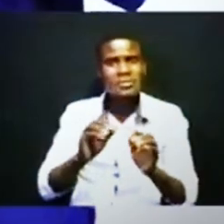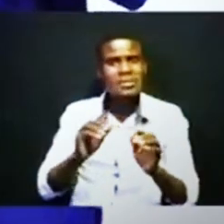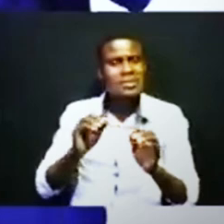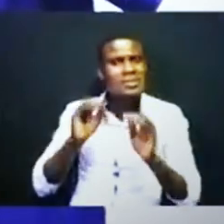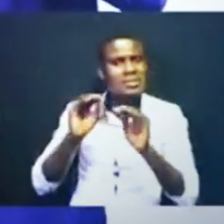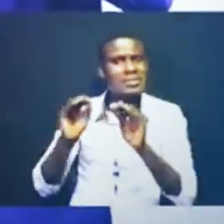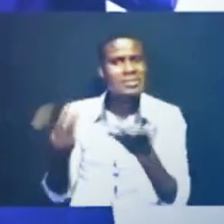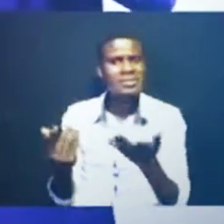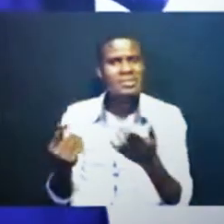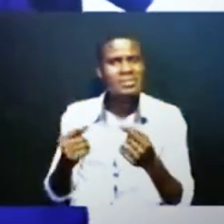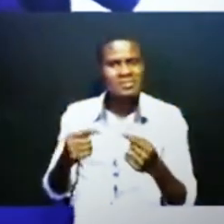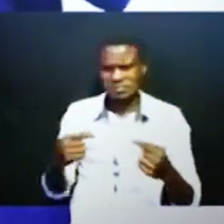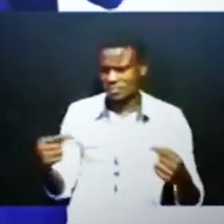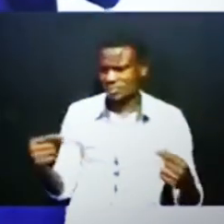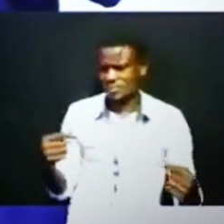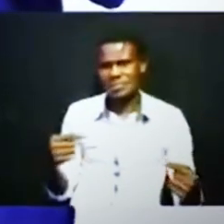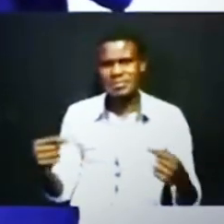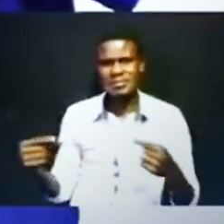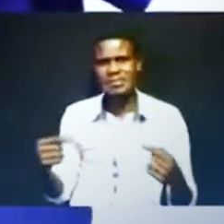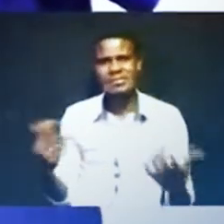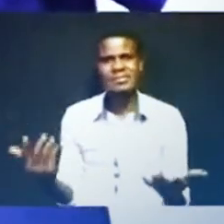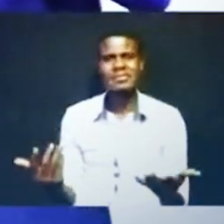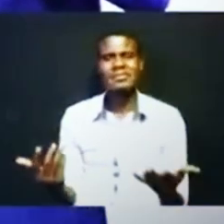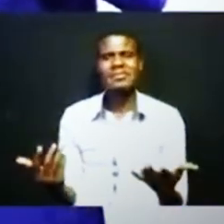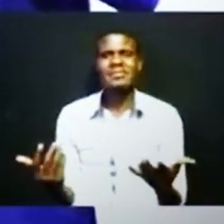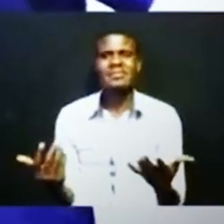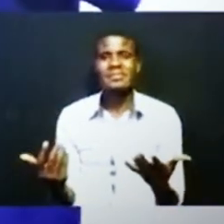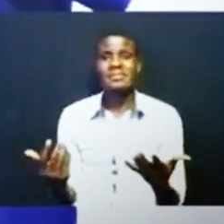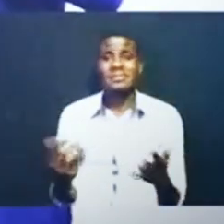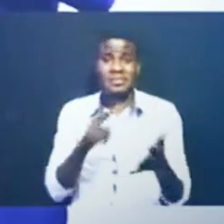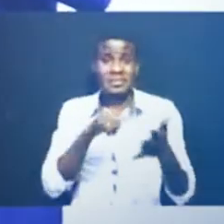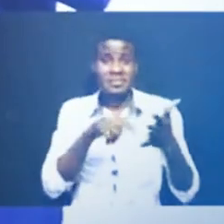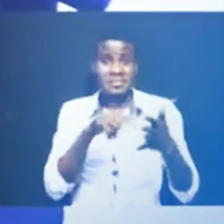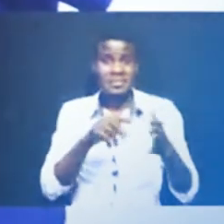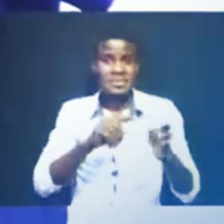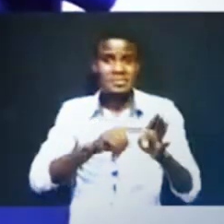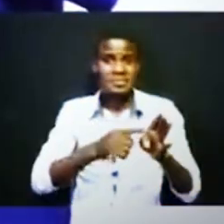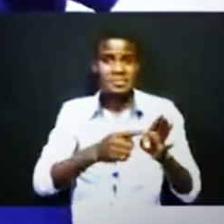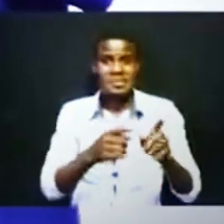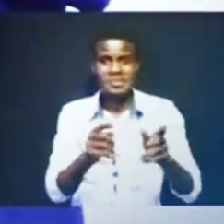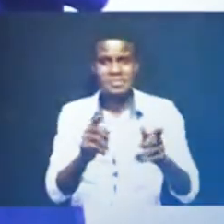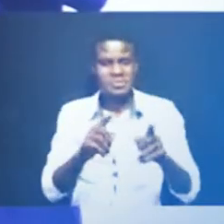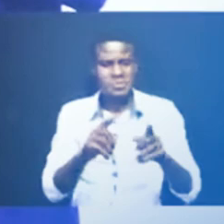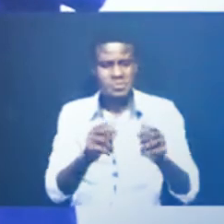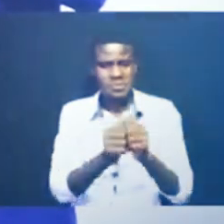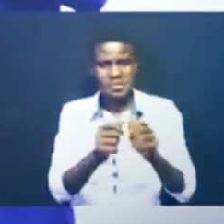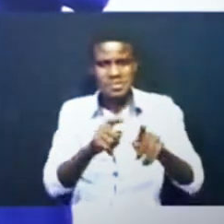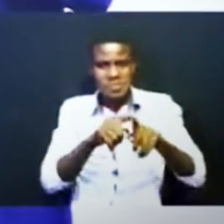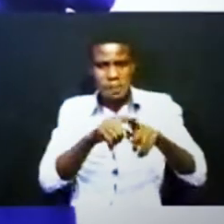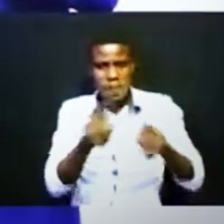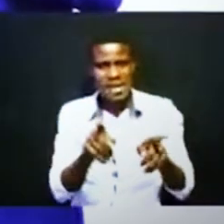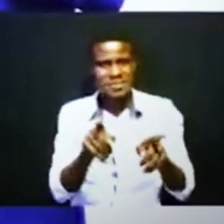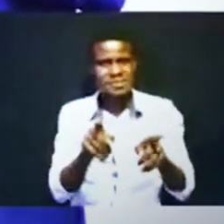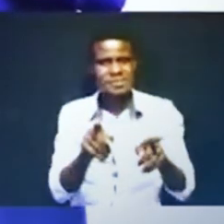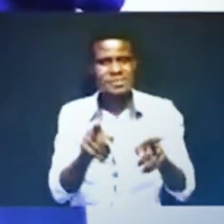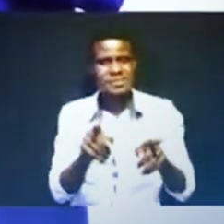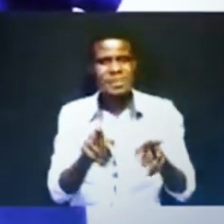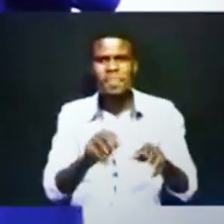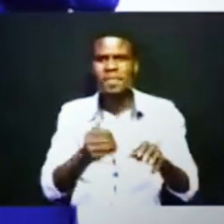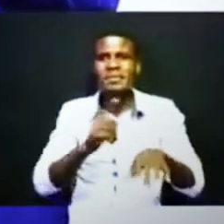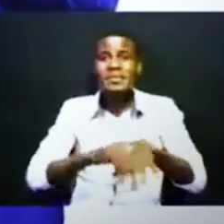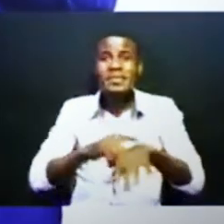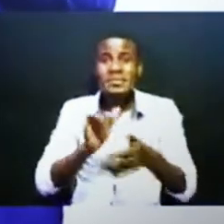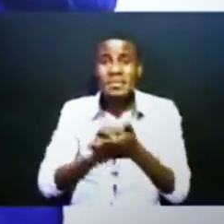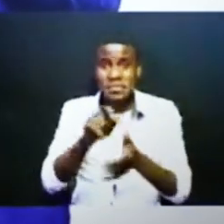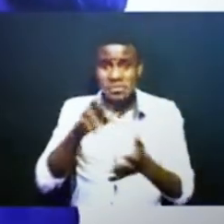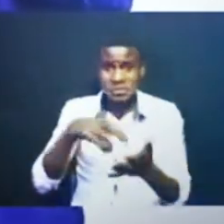bakono nsumano, na mpaye mu. Now, this verse began with but. But any time that you read as a Christian, there is something on